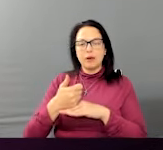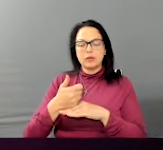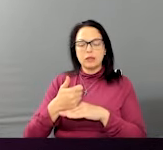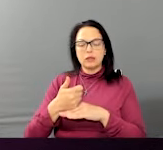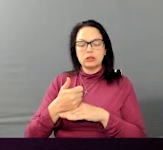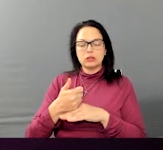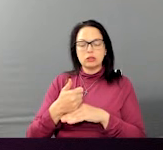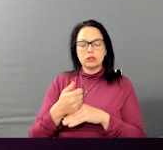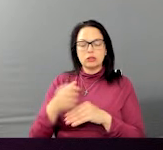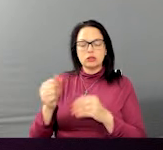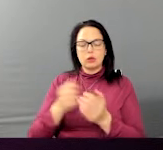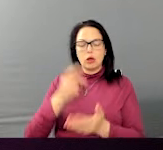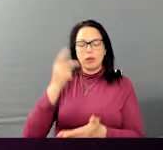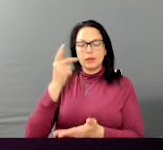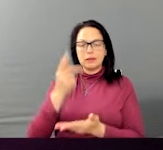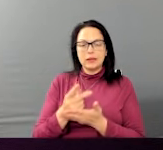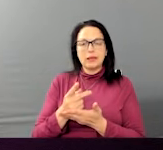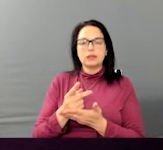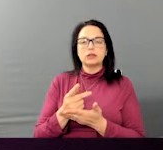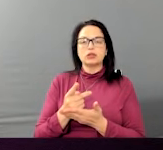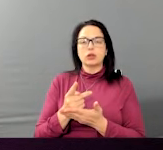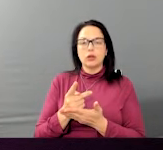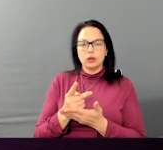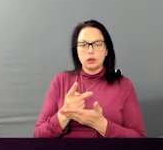our authentication is